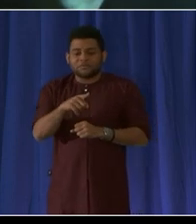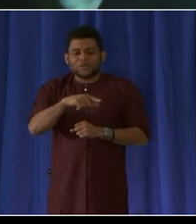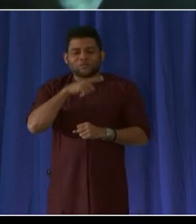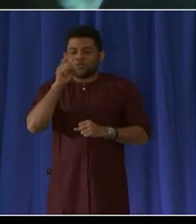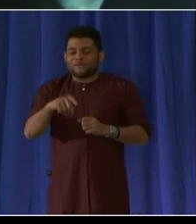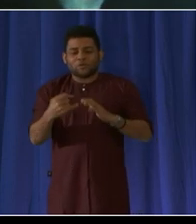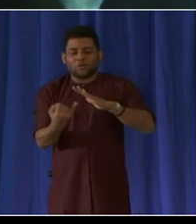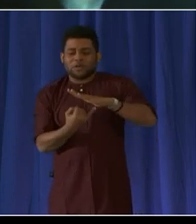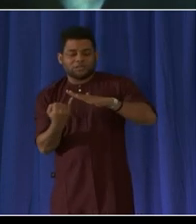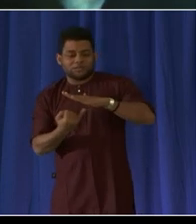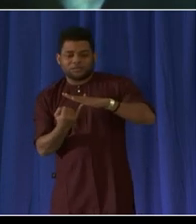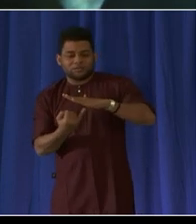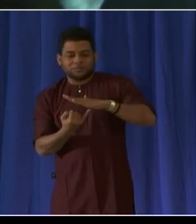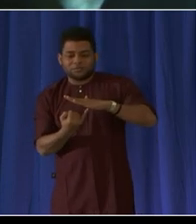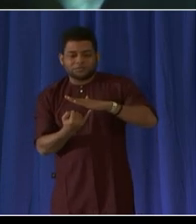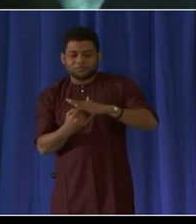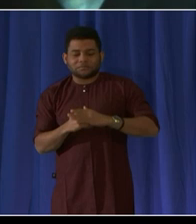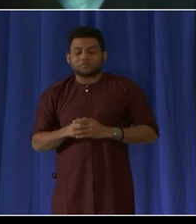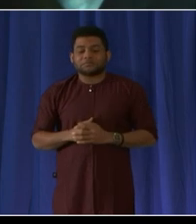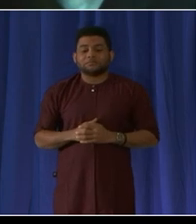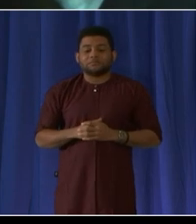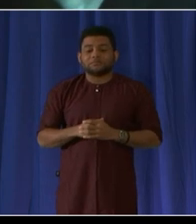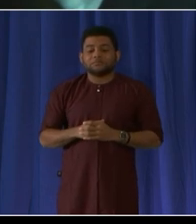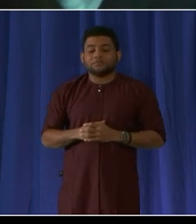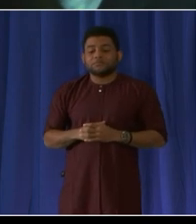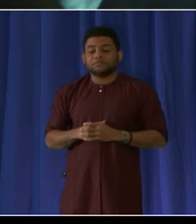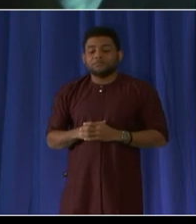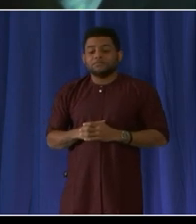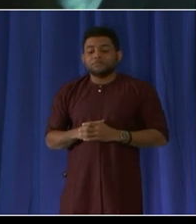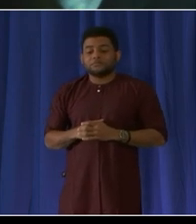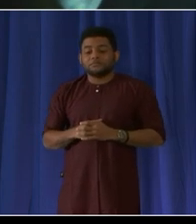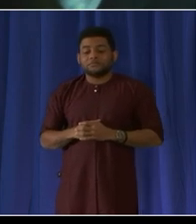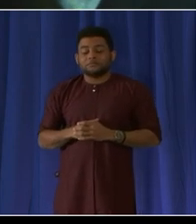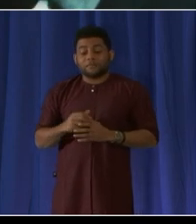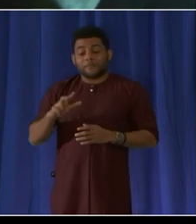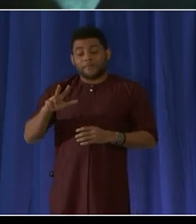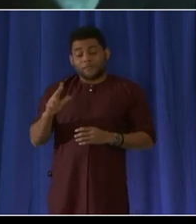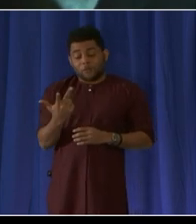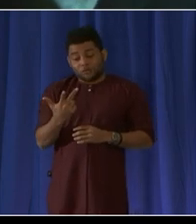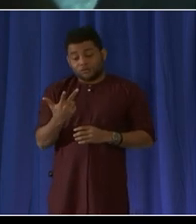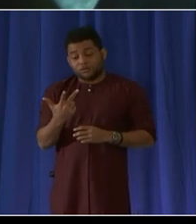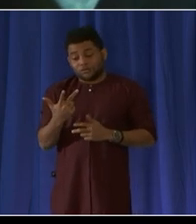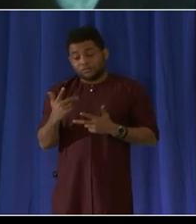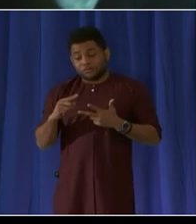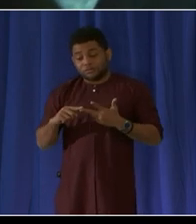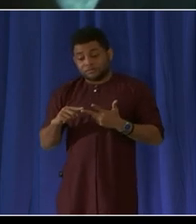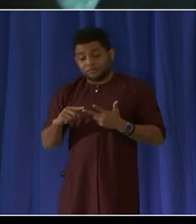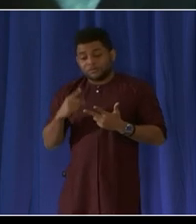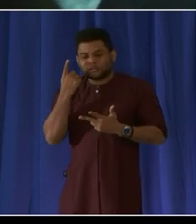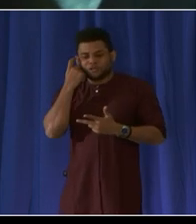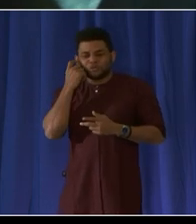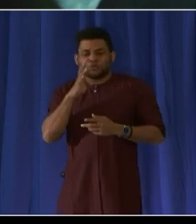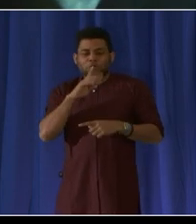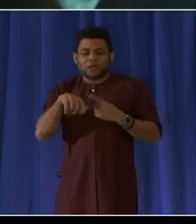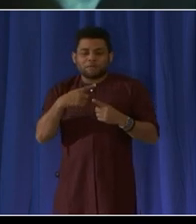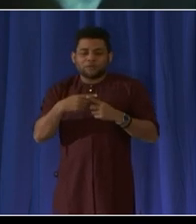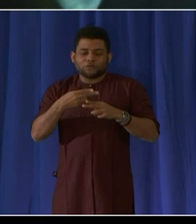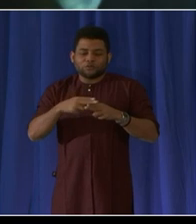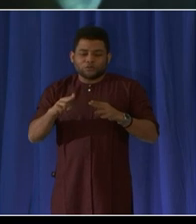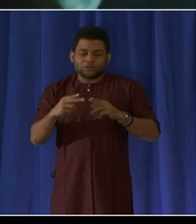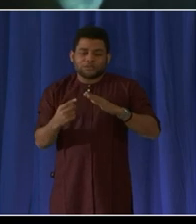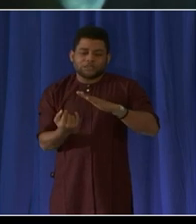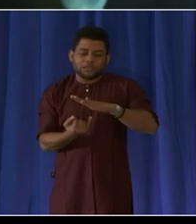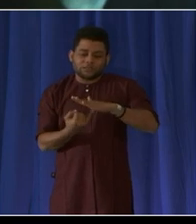be quarantined. Third note here is, and we just talked about this, of shortening